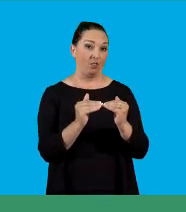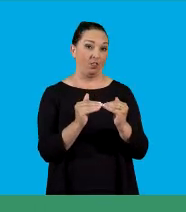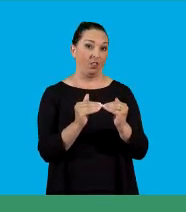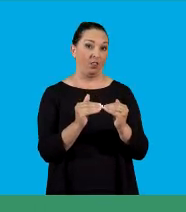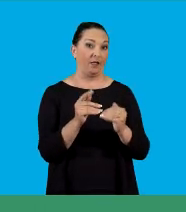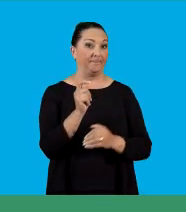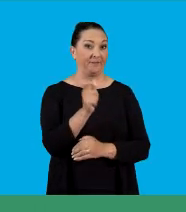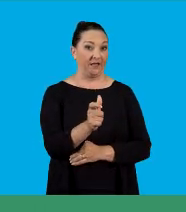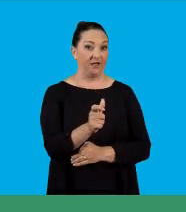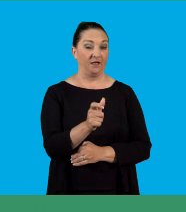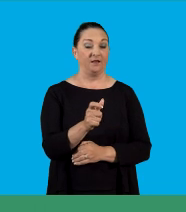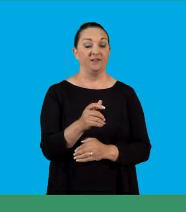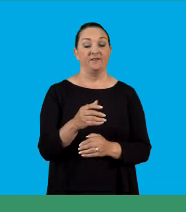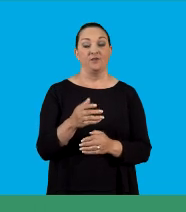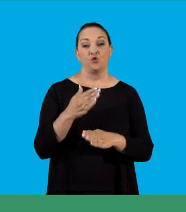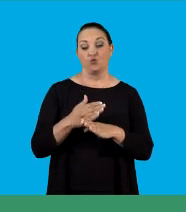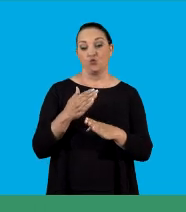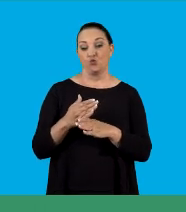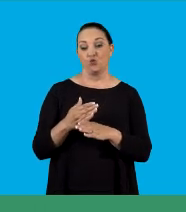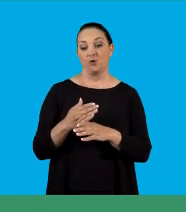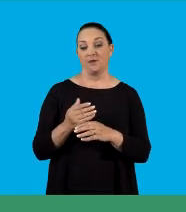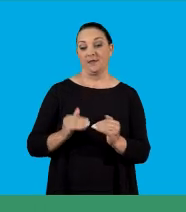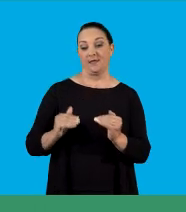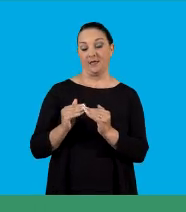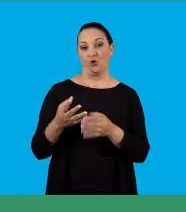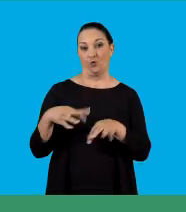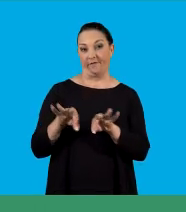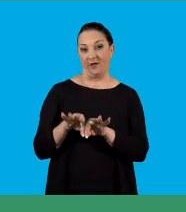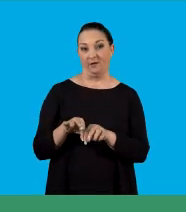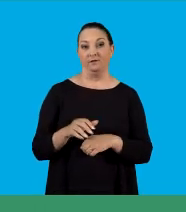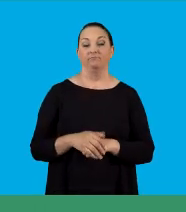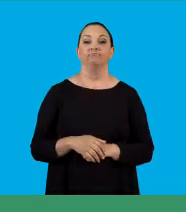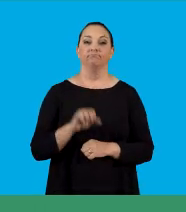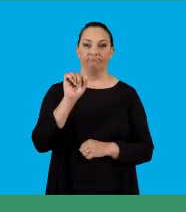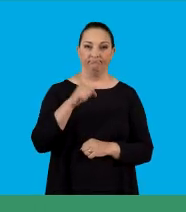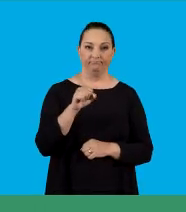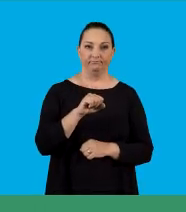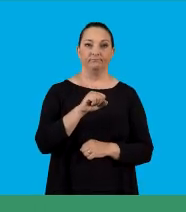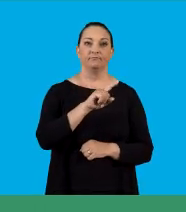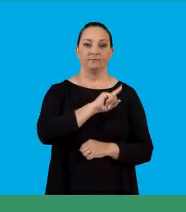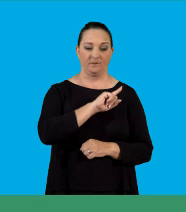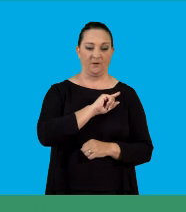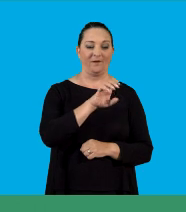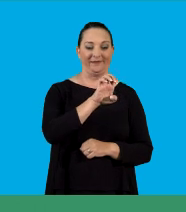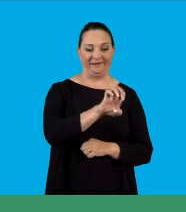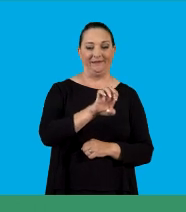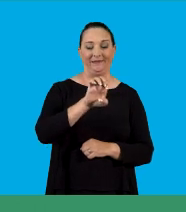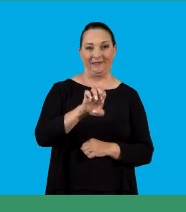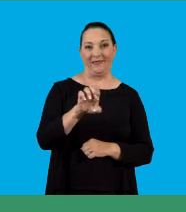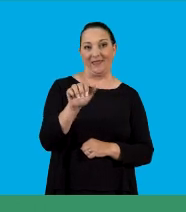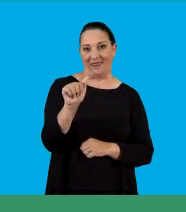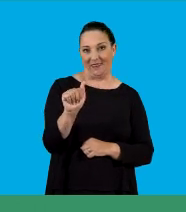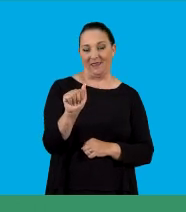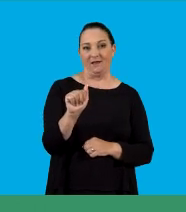pay for work of equal value. What comes to mind? Yes, that is our EEA, which